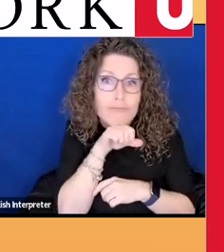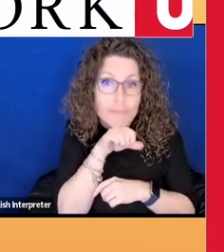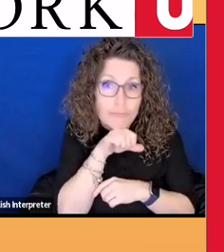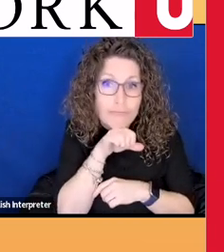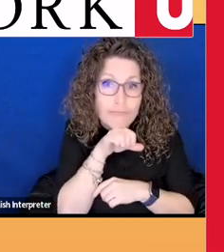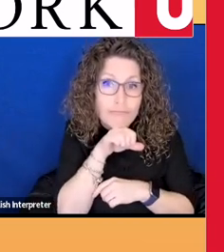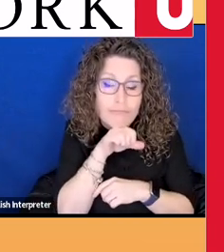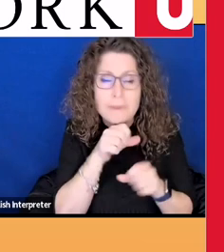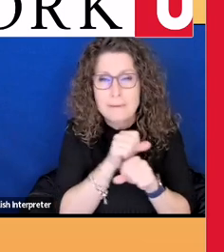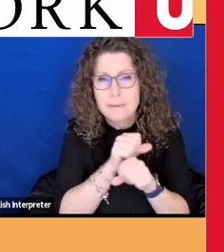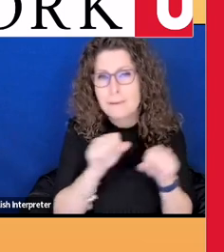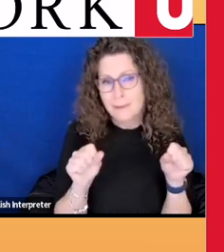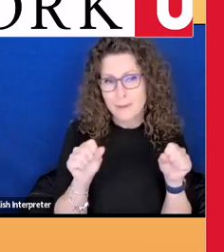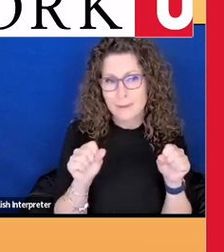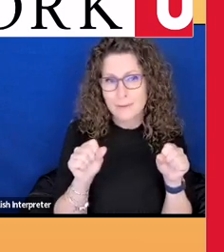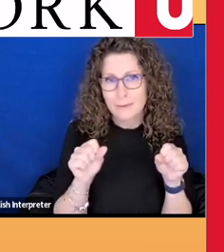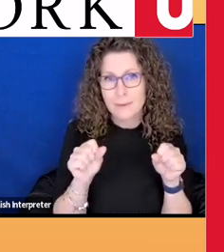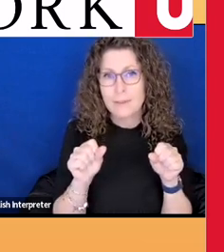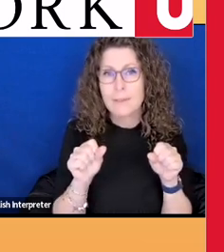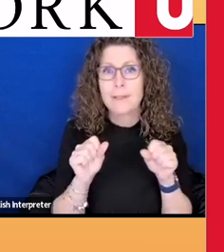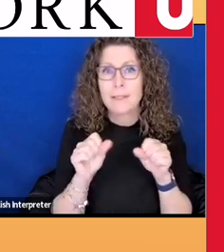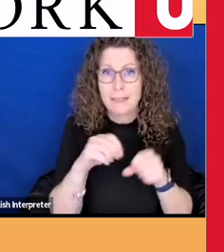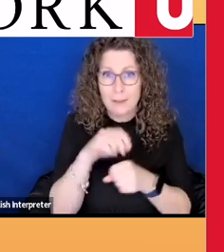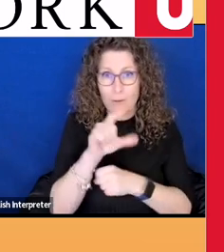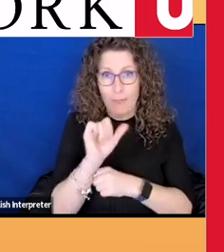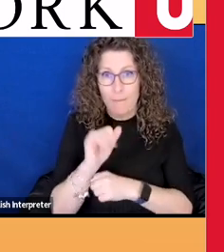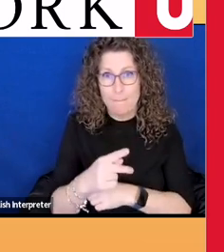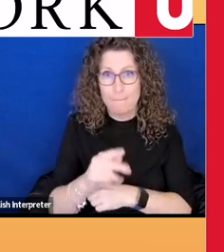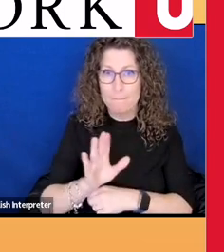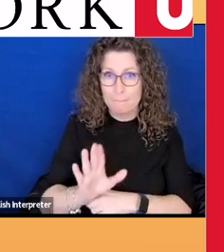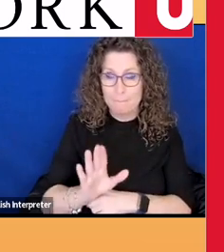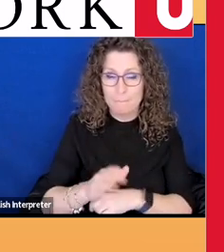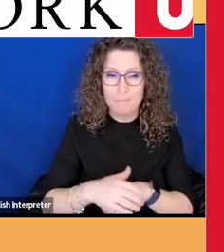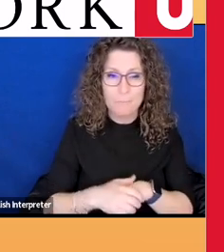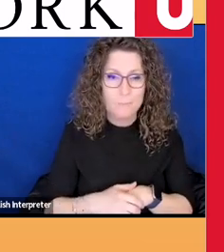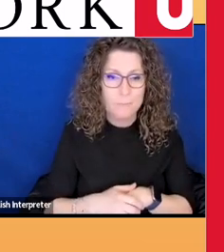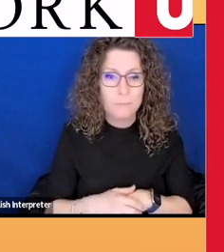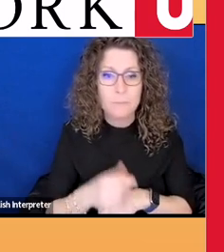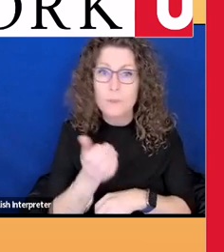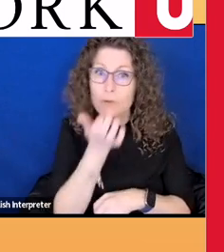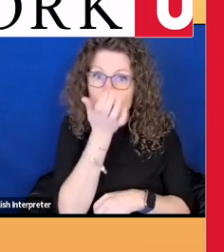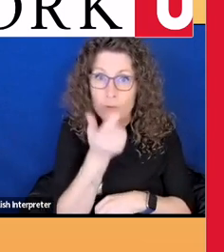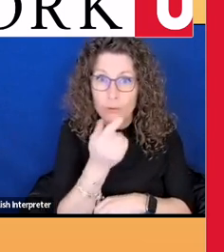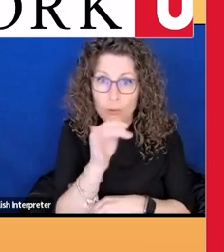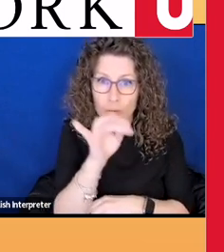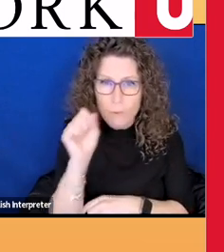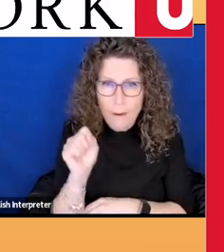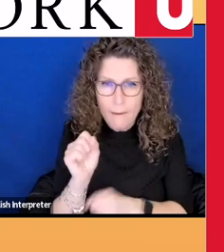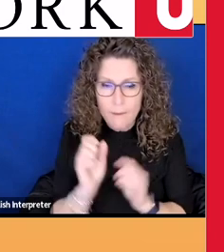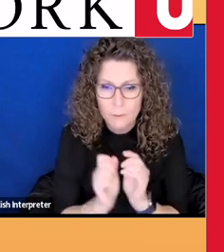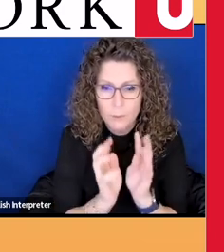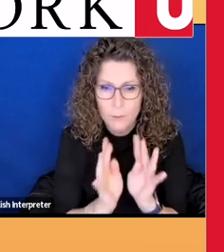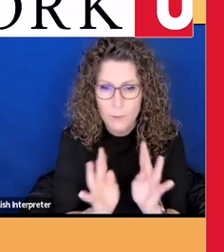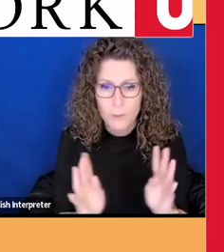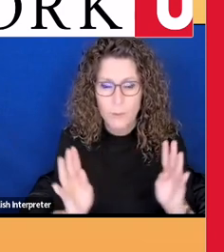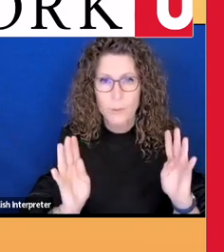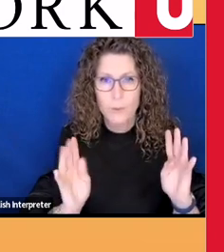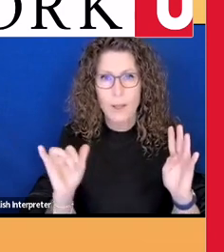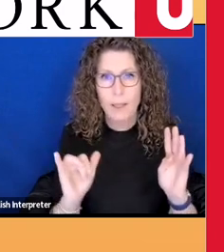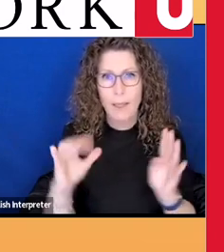safety of her crossed legs. The blades of grass reach up like threads, bracing them both to the